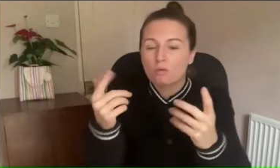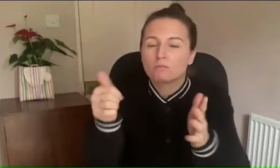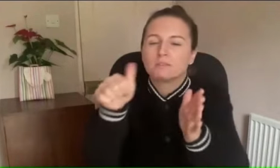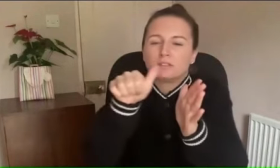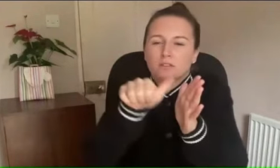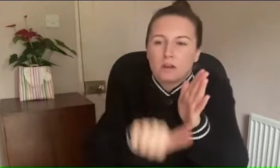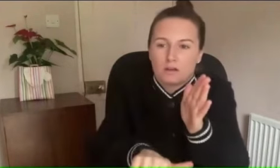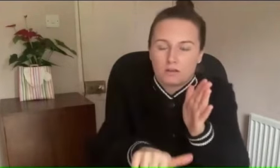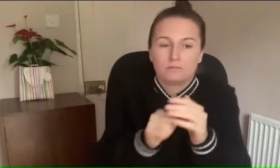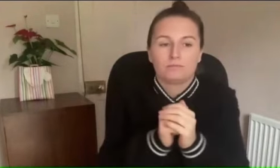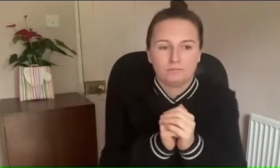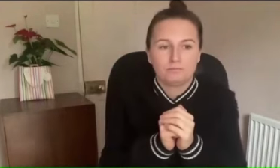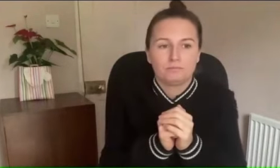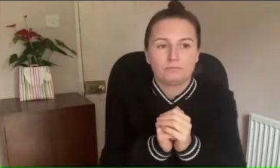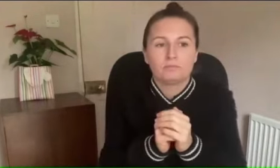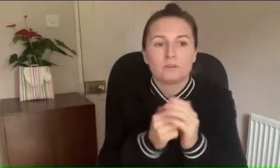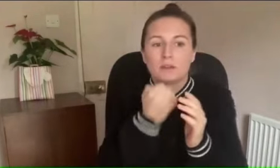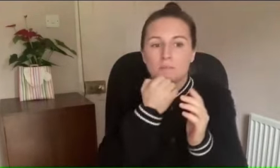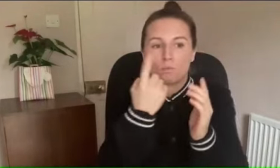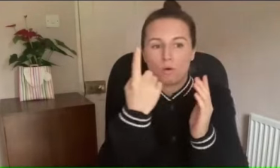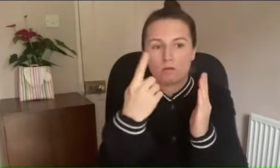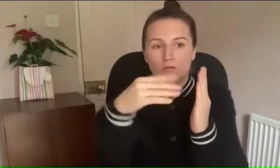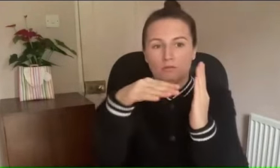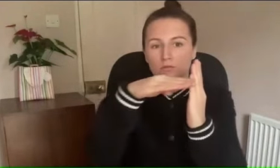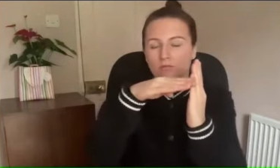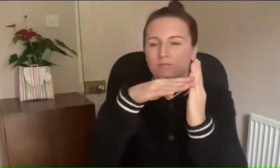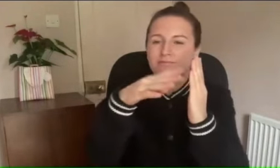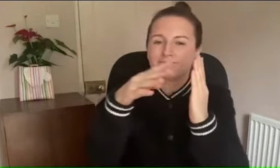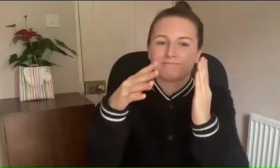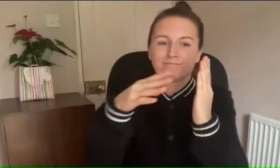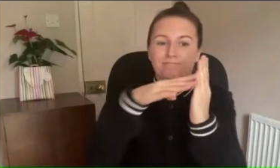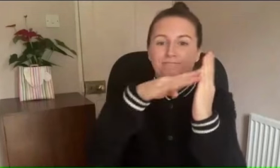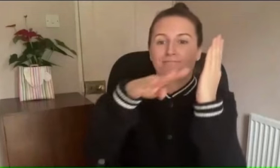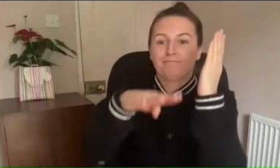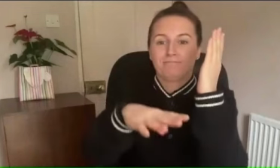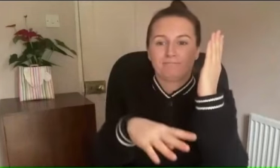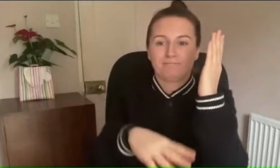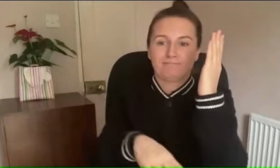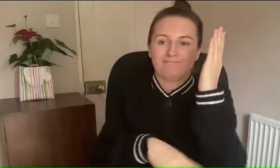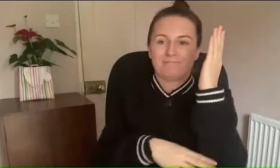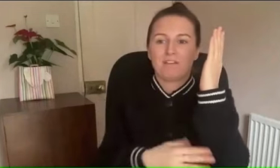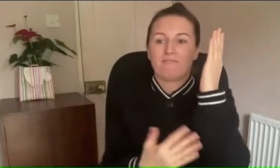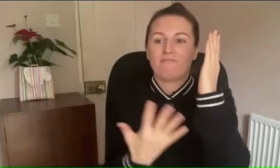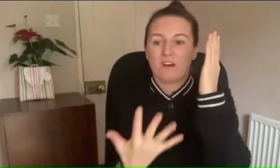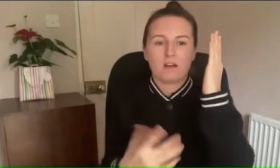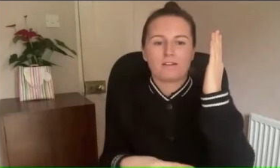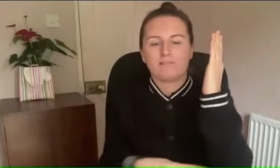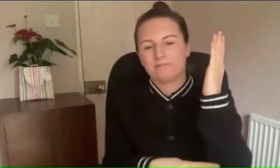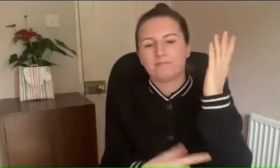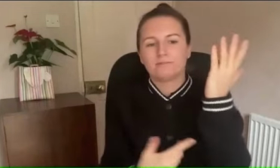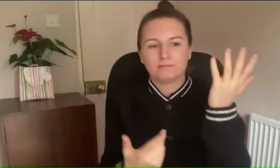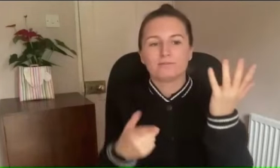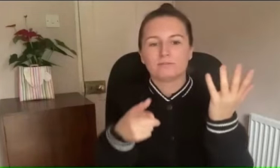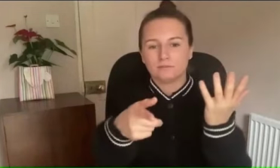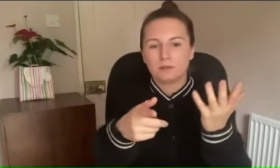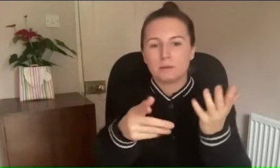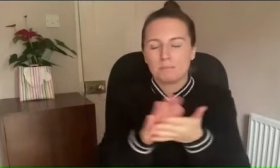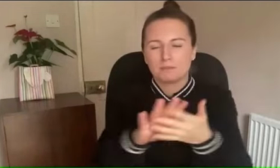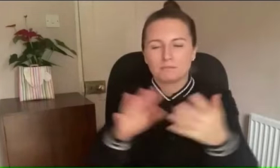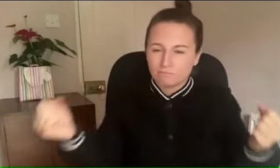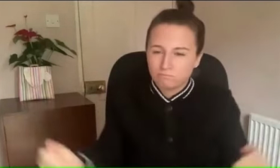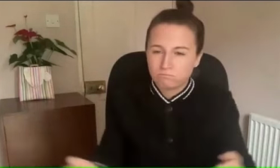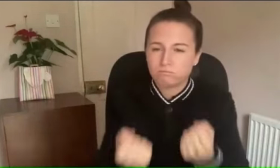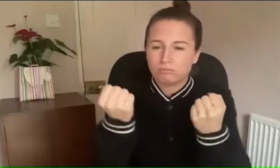being met or only just starting to be developed. 5 is the top and represents criteria being fully